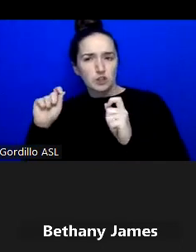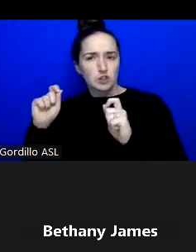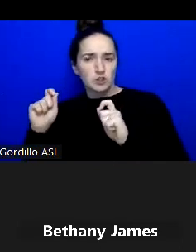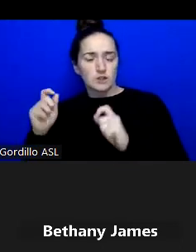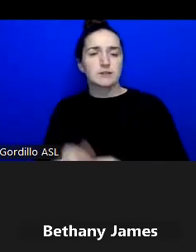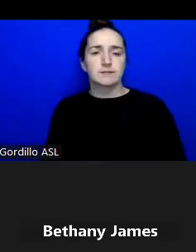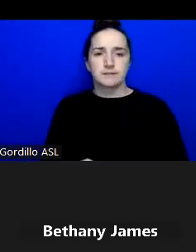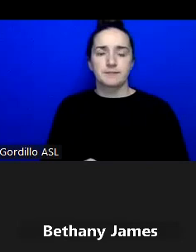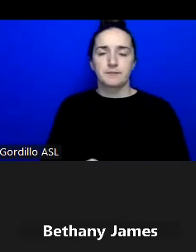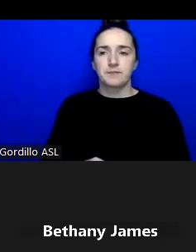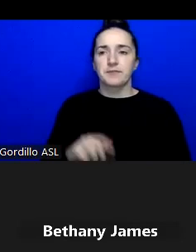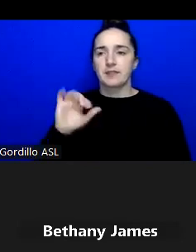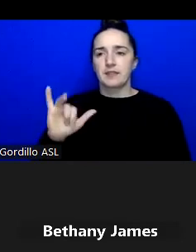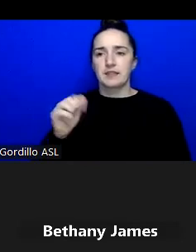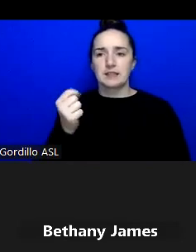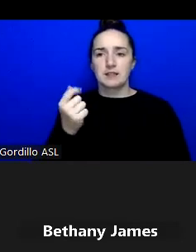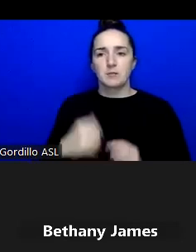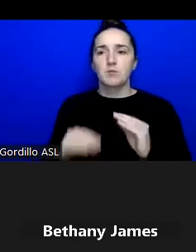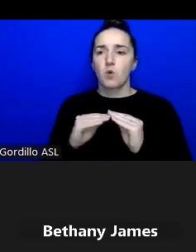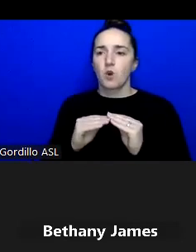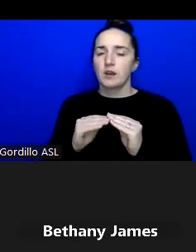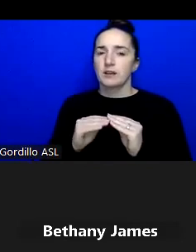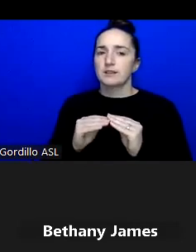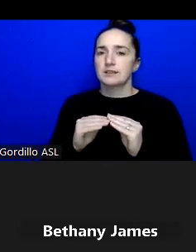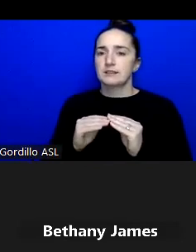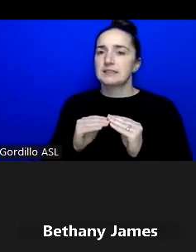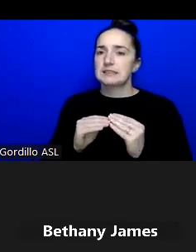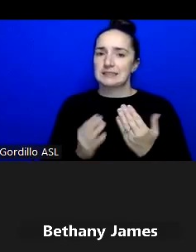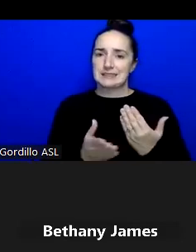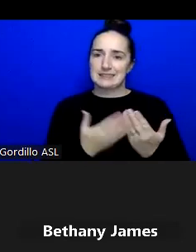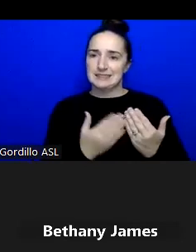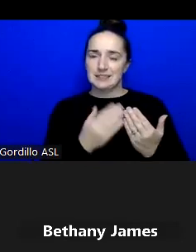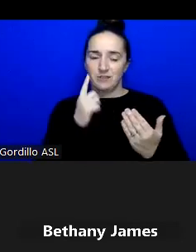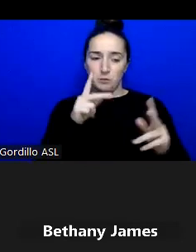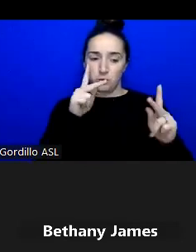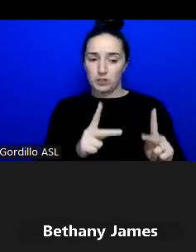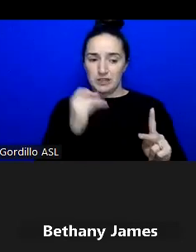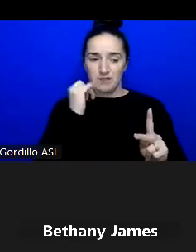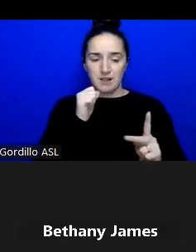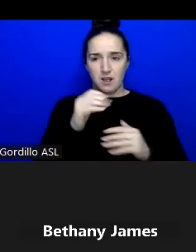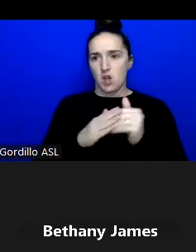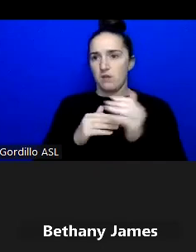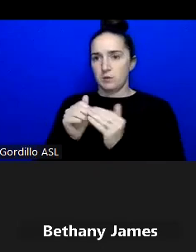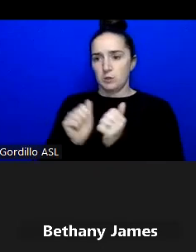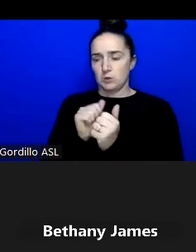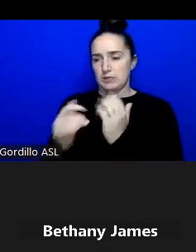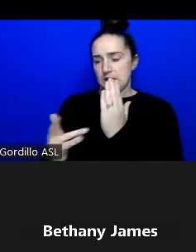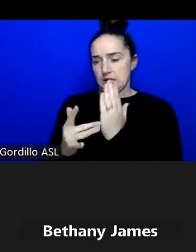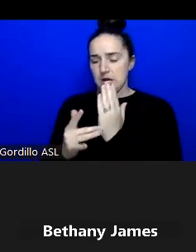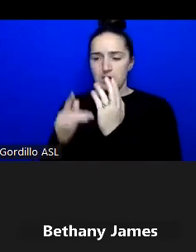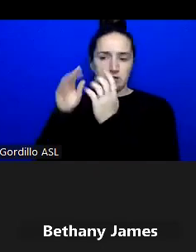ones are a little bit more, user-friendly to somebody who doesn't necessarily feel comfortable going through all those aspects of a fitting